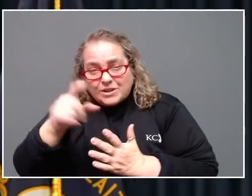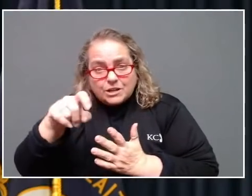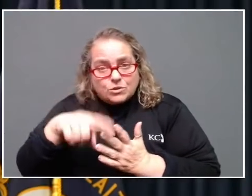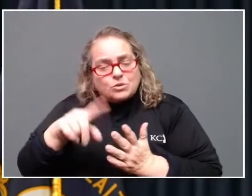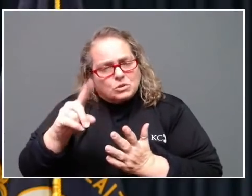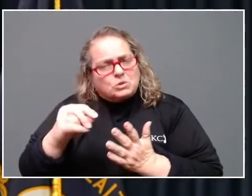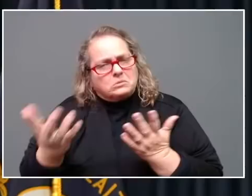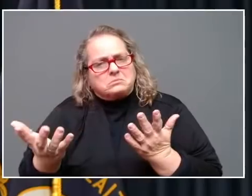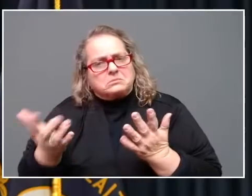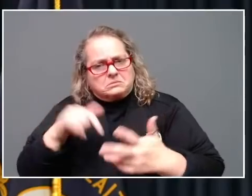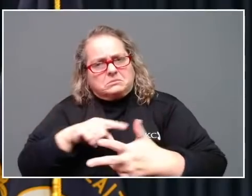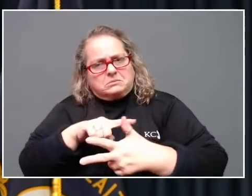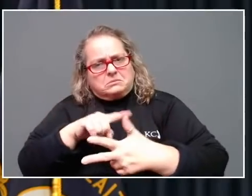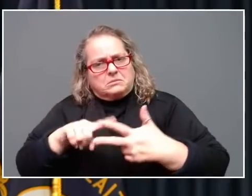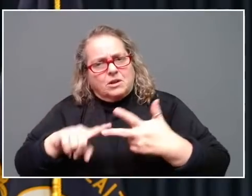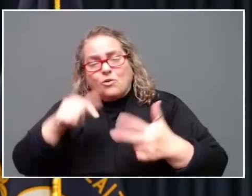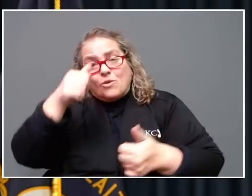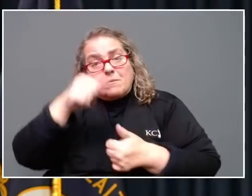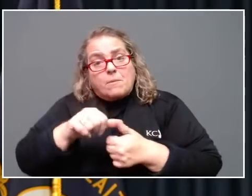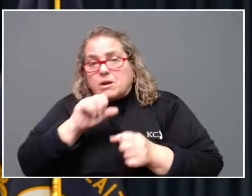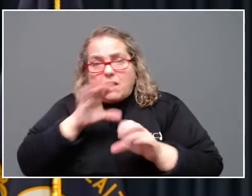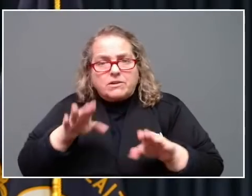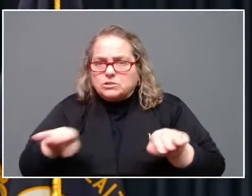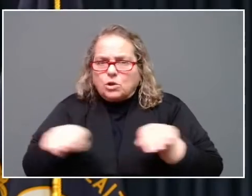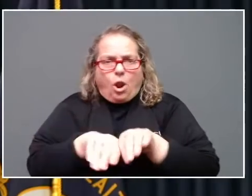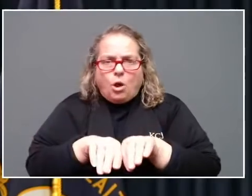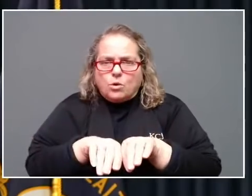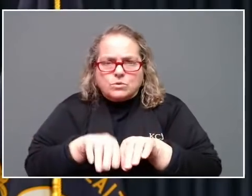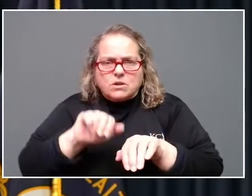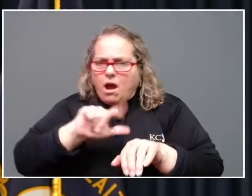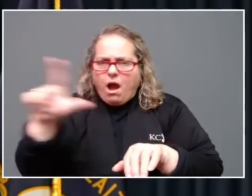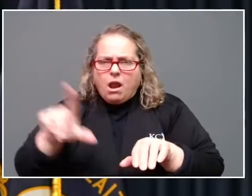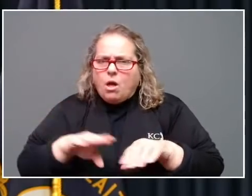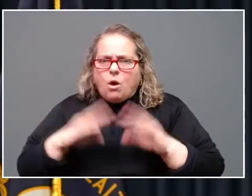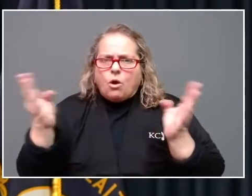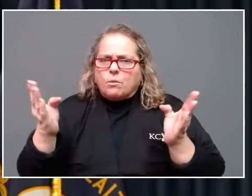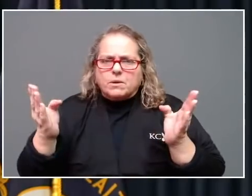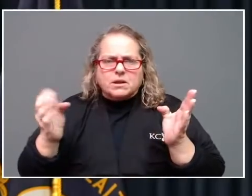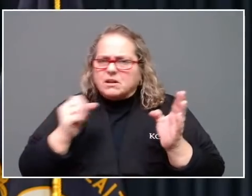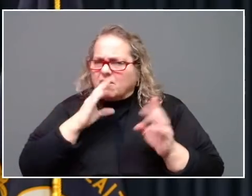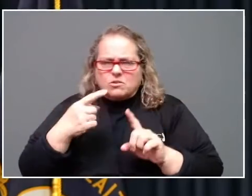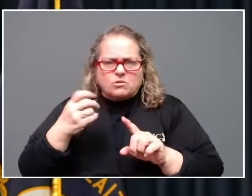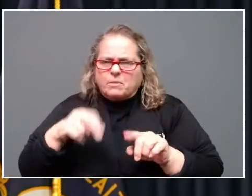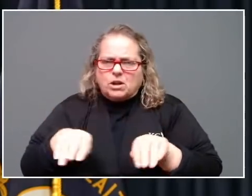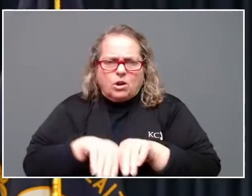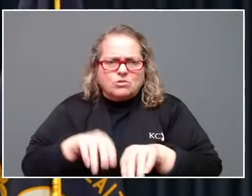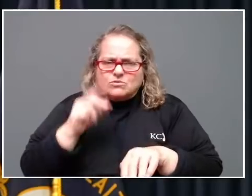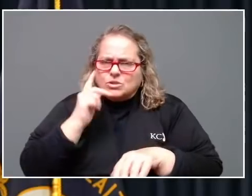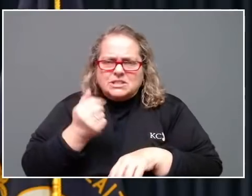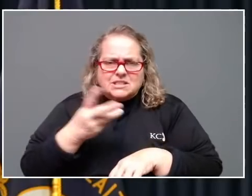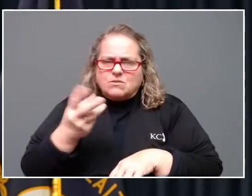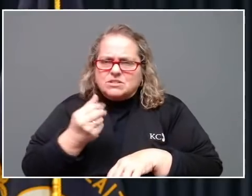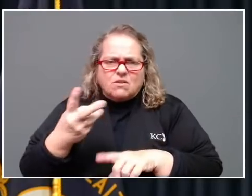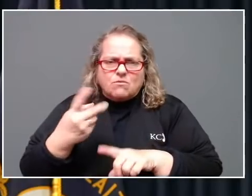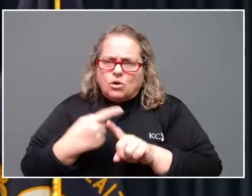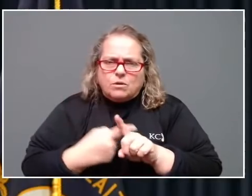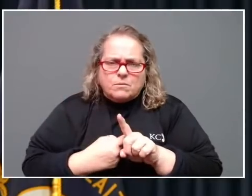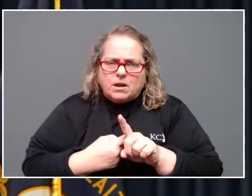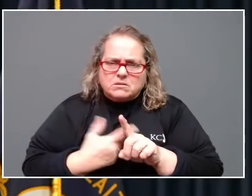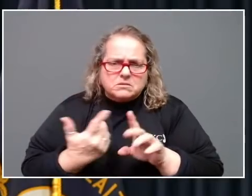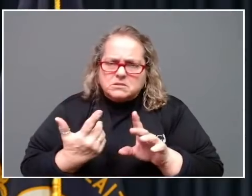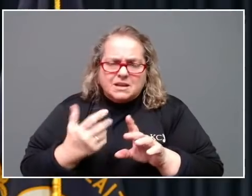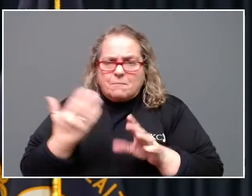nothing's closed. Nothing's been closed for months upon months upon months, if not almost a year in